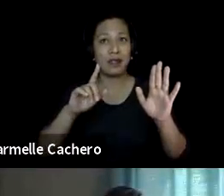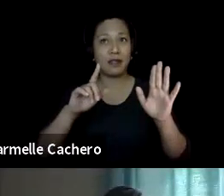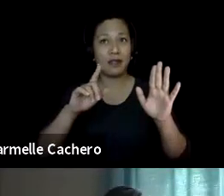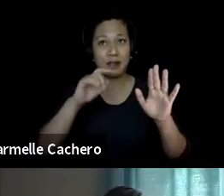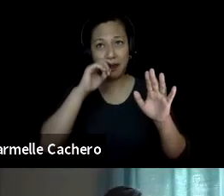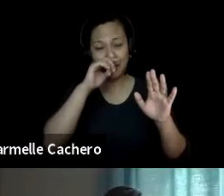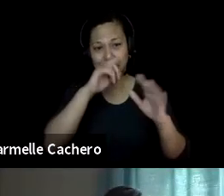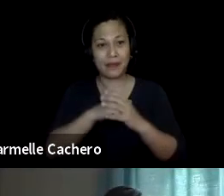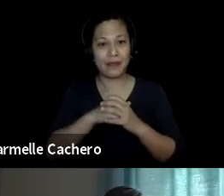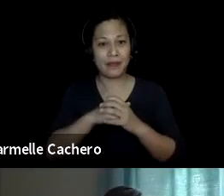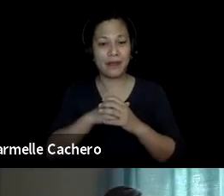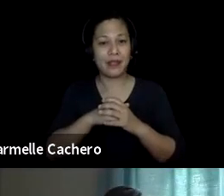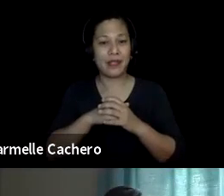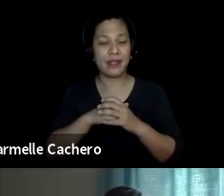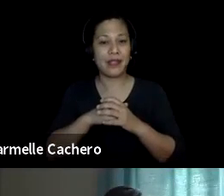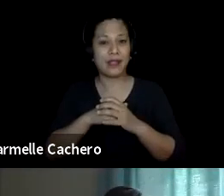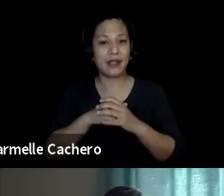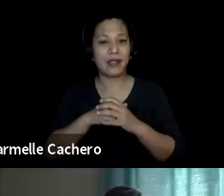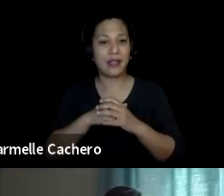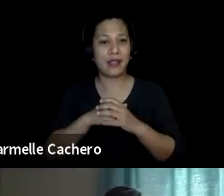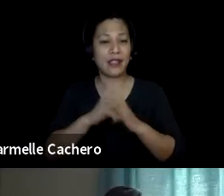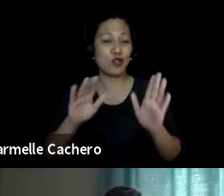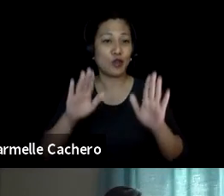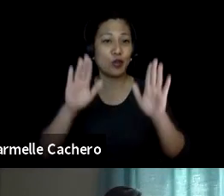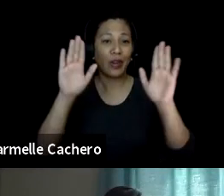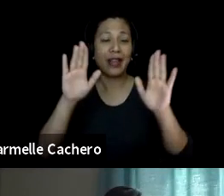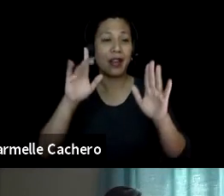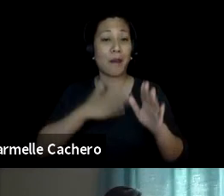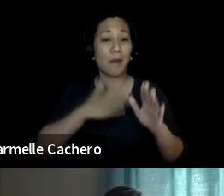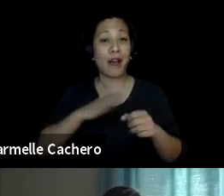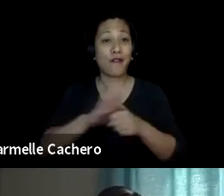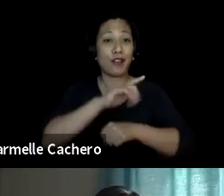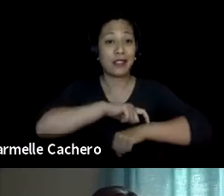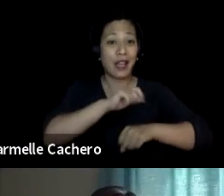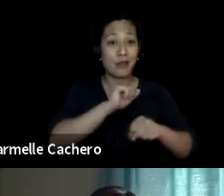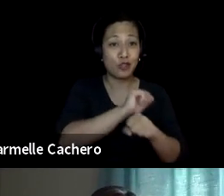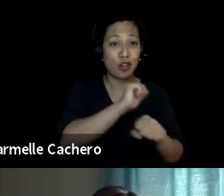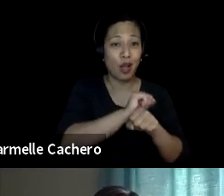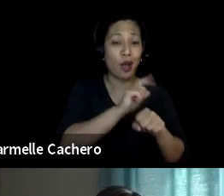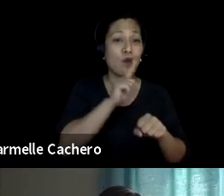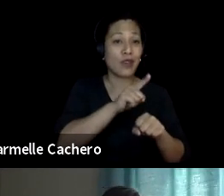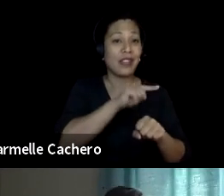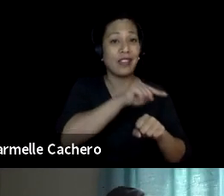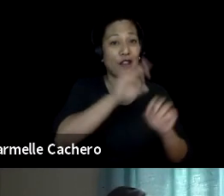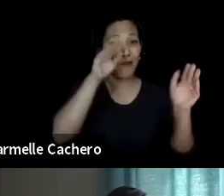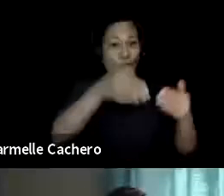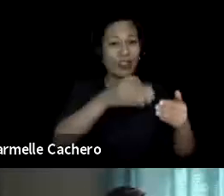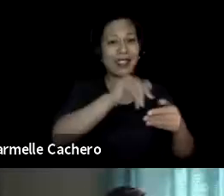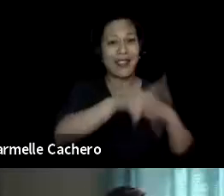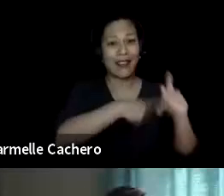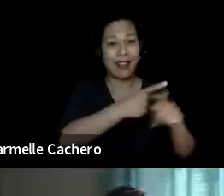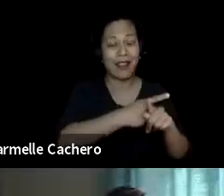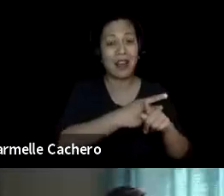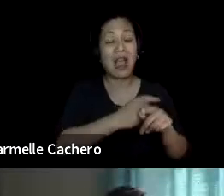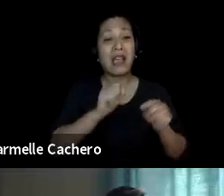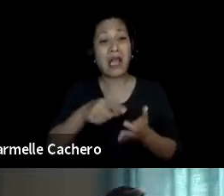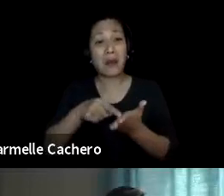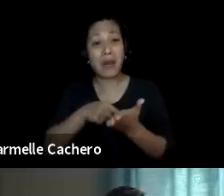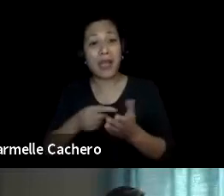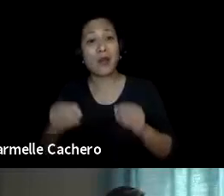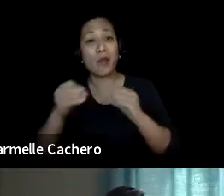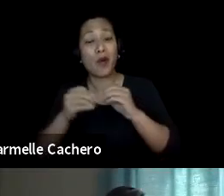I guess that's a weird way of putting it, but like, it's great that like my full-time job is dedicated to focusing on that. Could I be paid more?